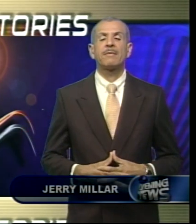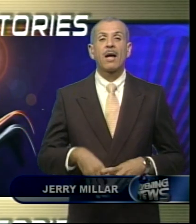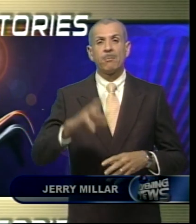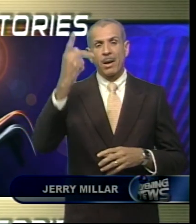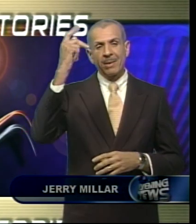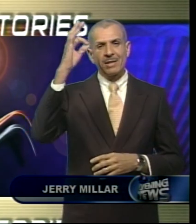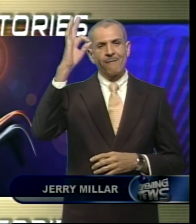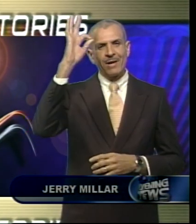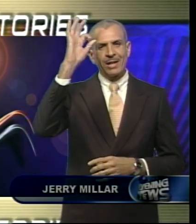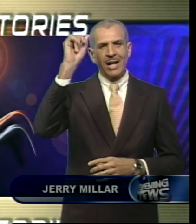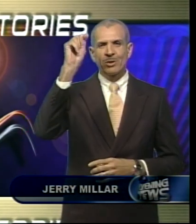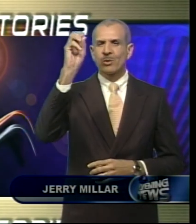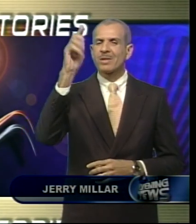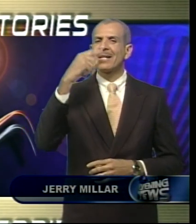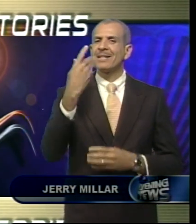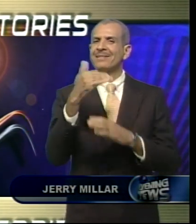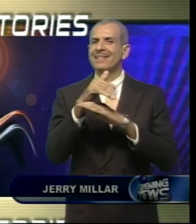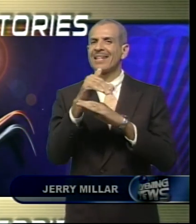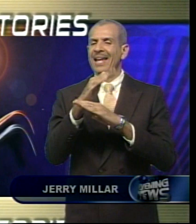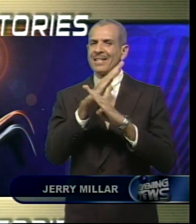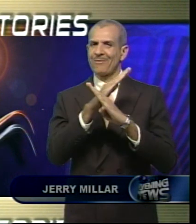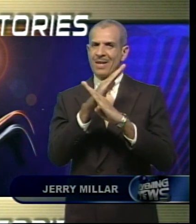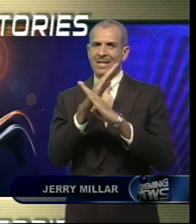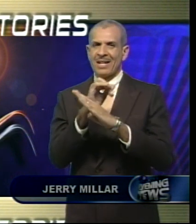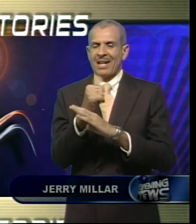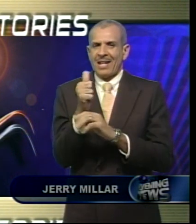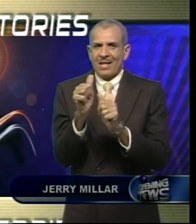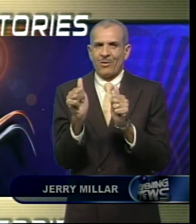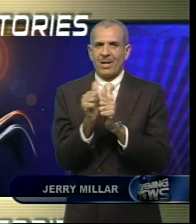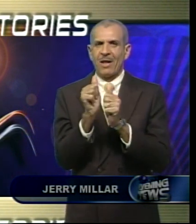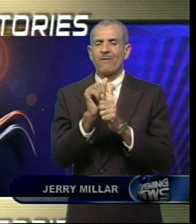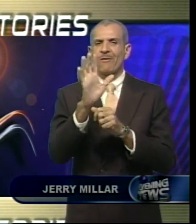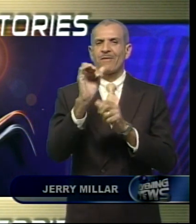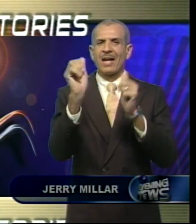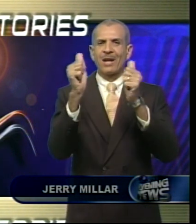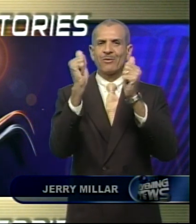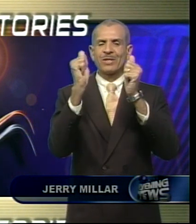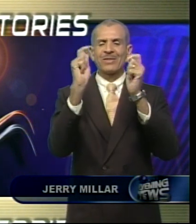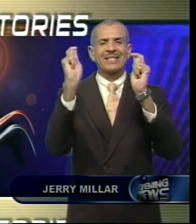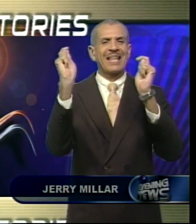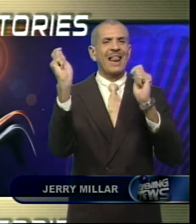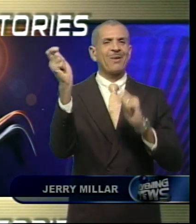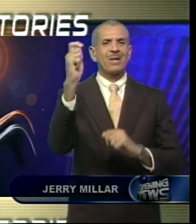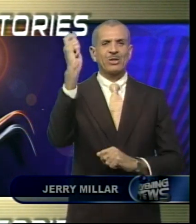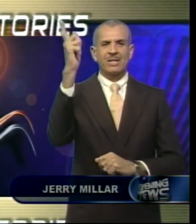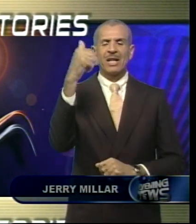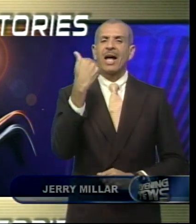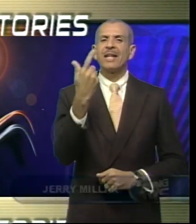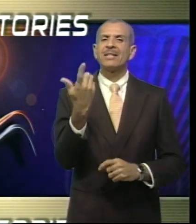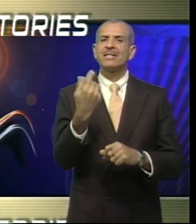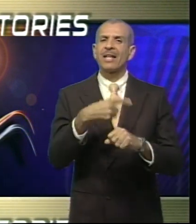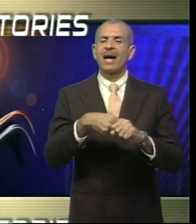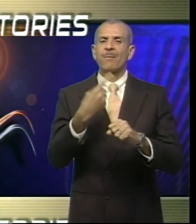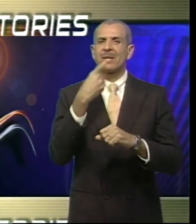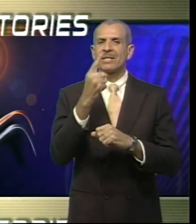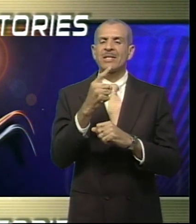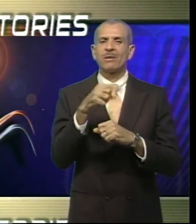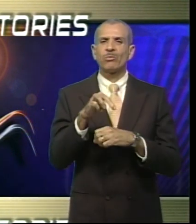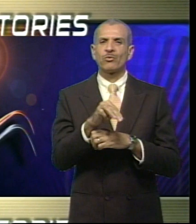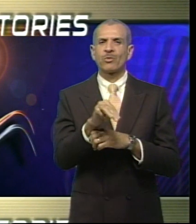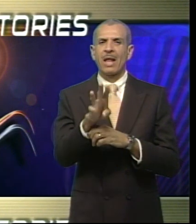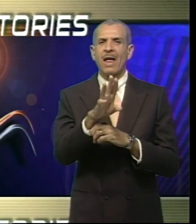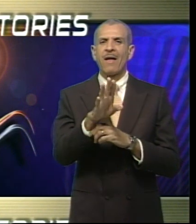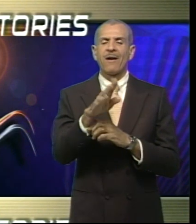Prime Minister Frondell Stewart is tonight defending another aspect of the 50th anniversary celebrations. This time it's the movement of